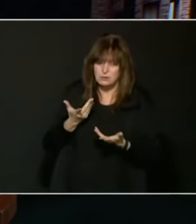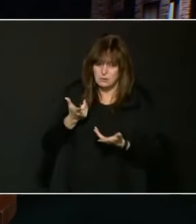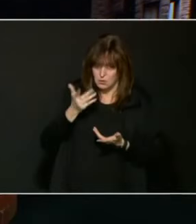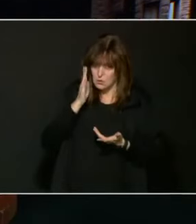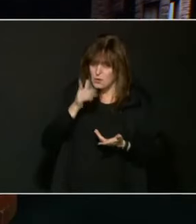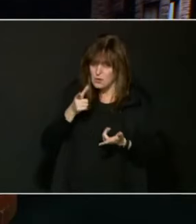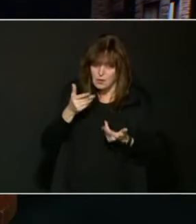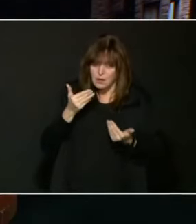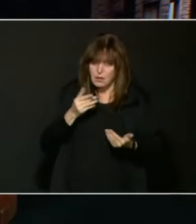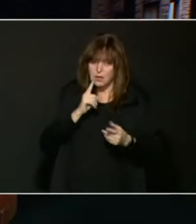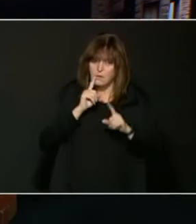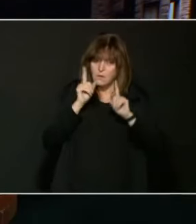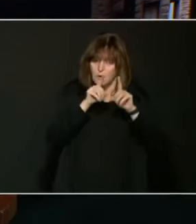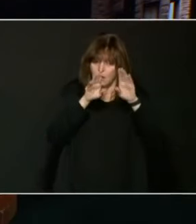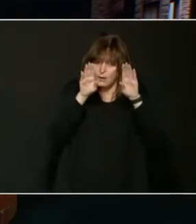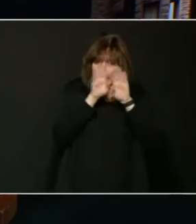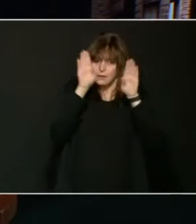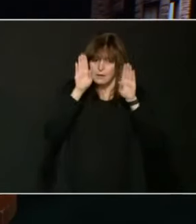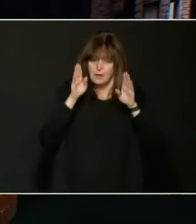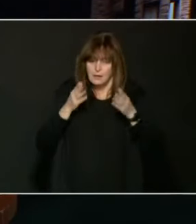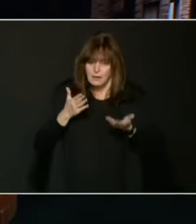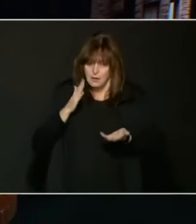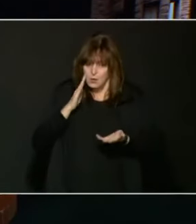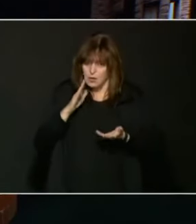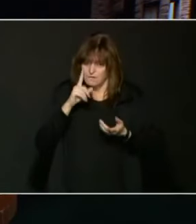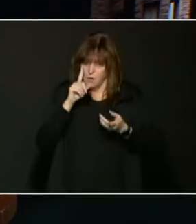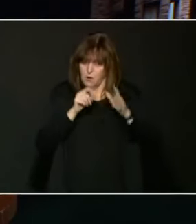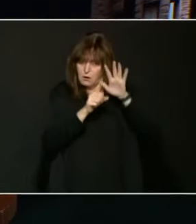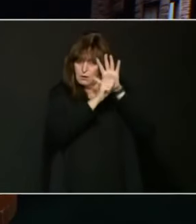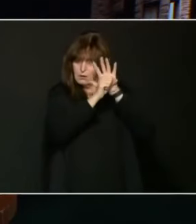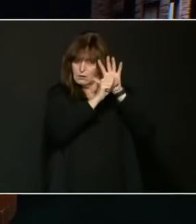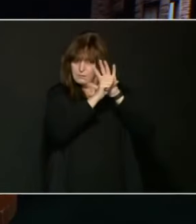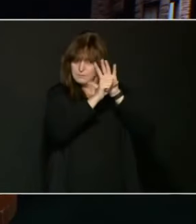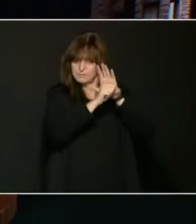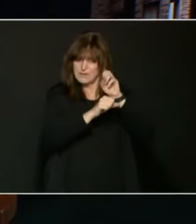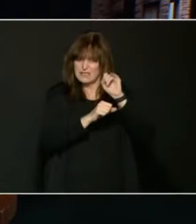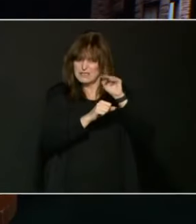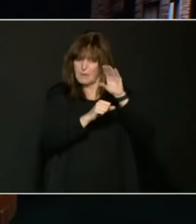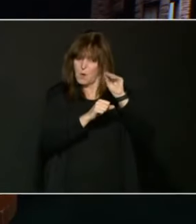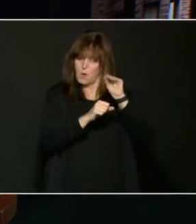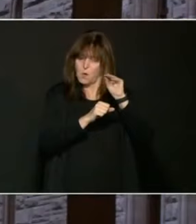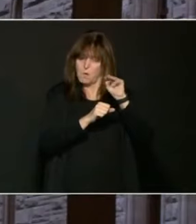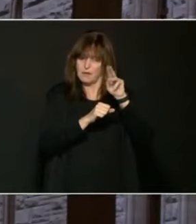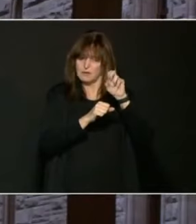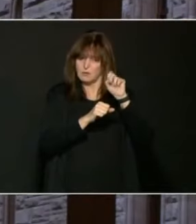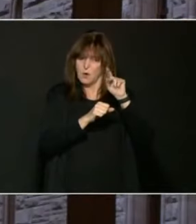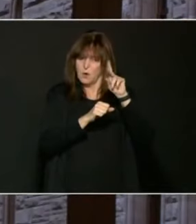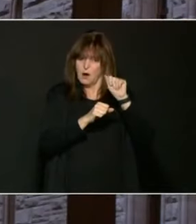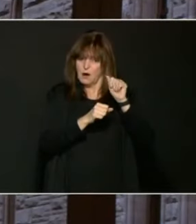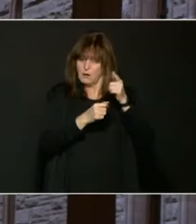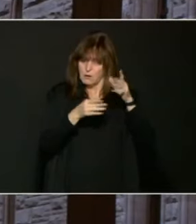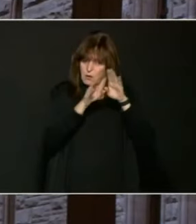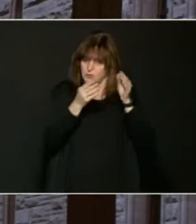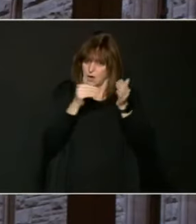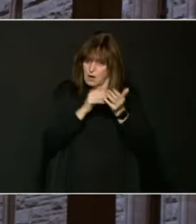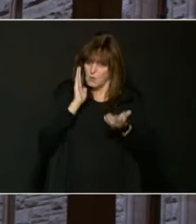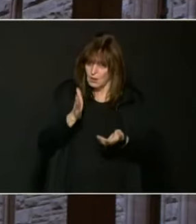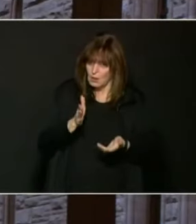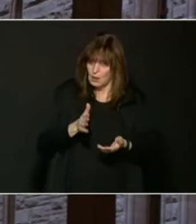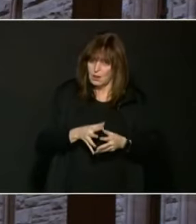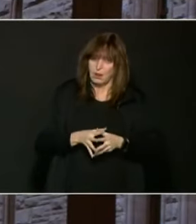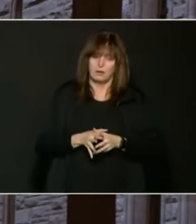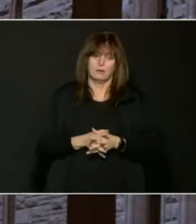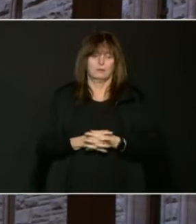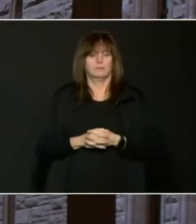emergency brake would be pulled and Simcoe Muskoka would be put back into lockdown? So with the